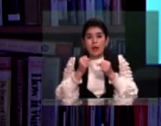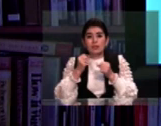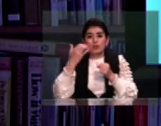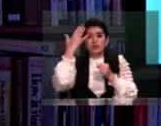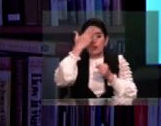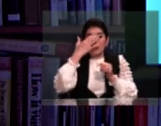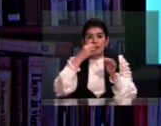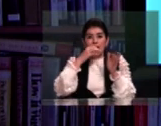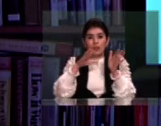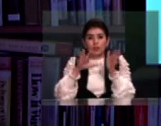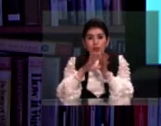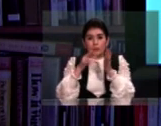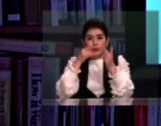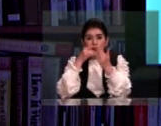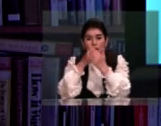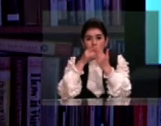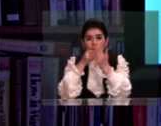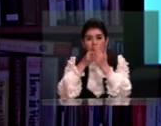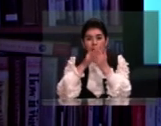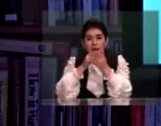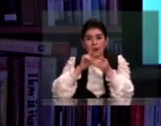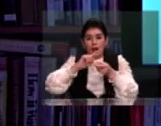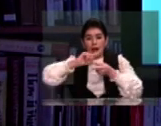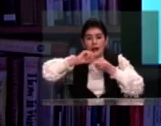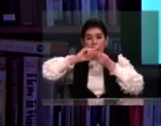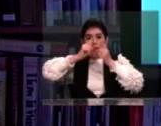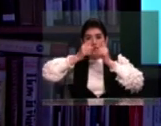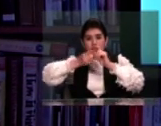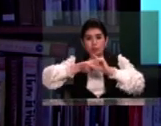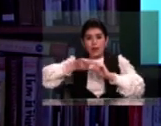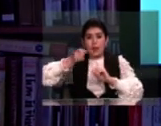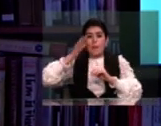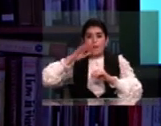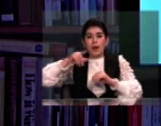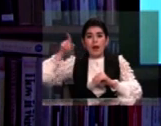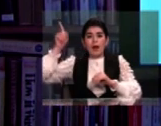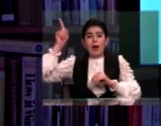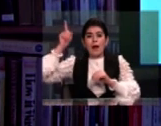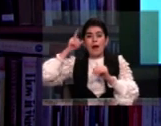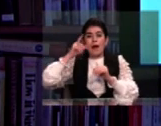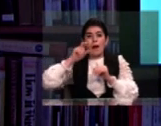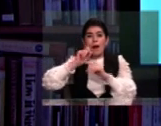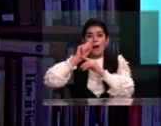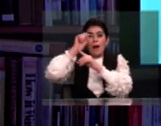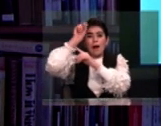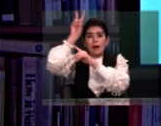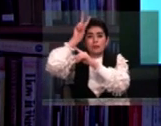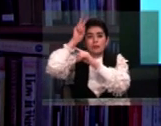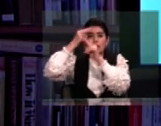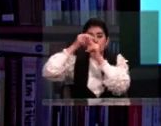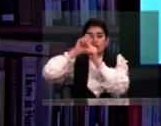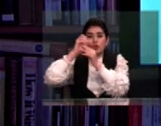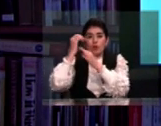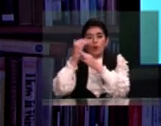tasvirni elektromagnit signallarga aylantirib beradi. Antenna yordamida tarqatilgan elektromagnit